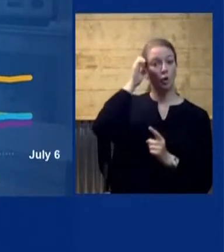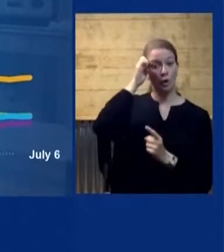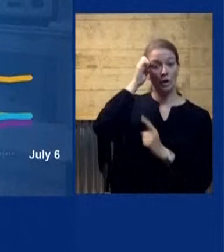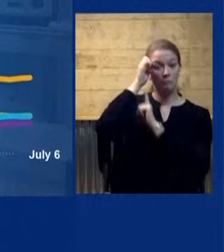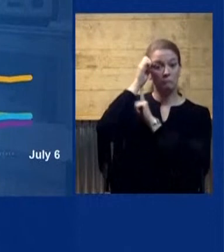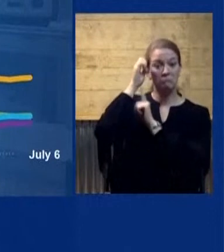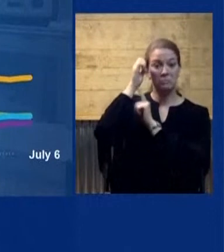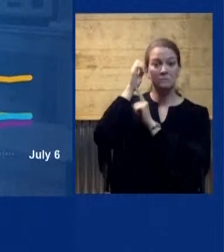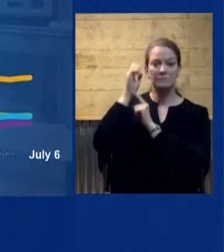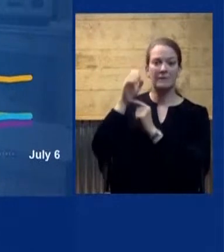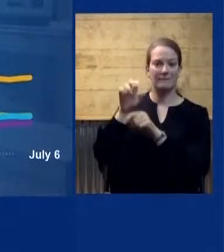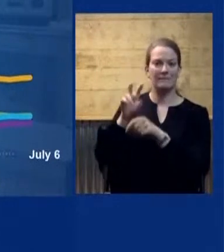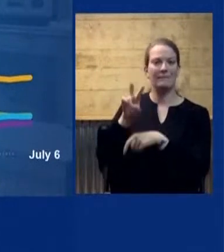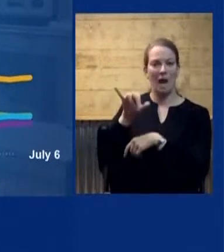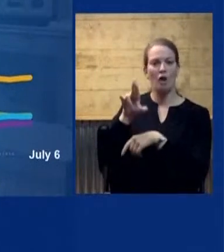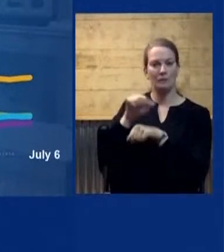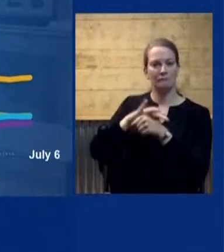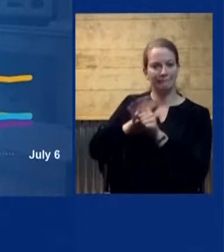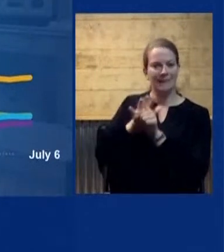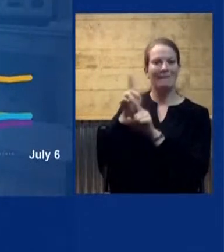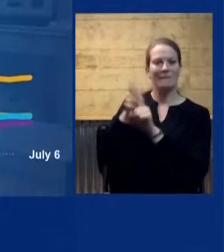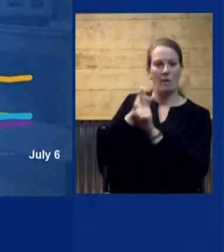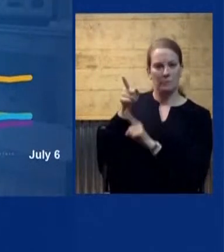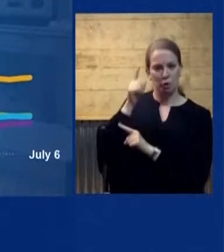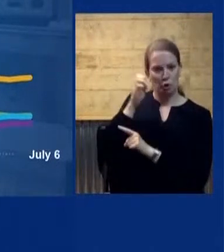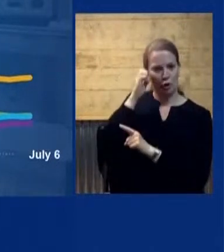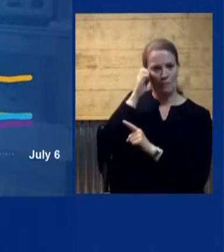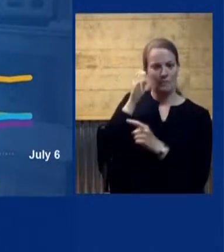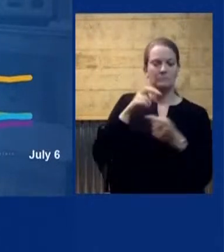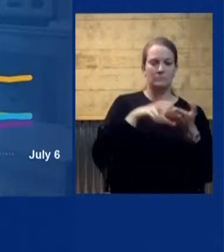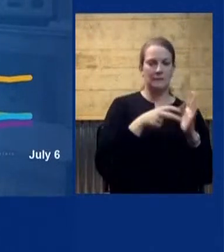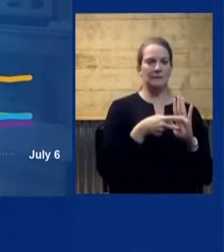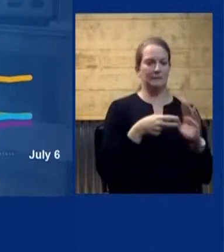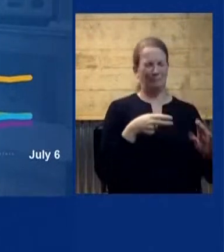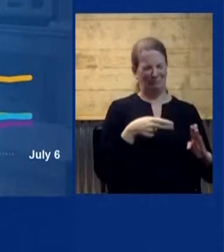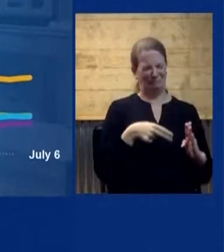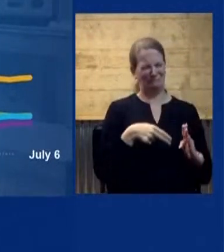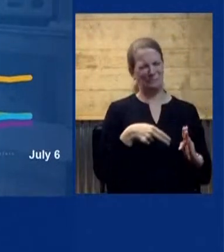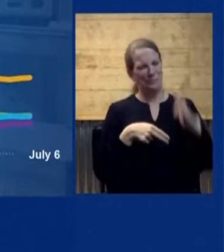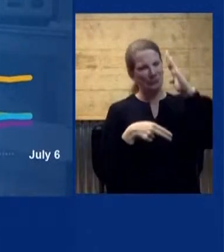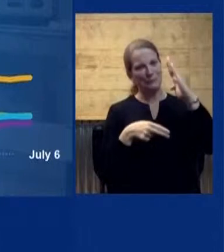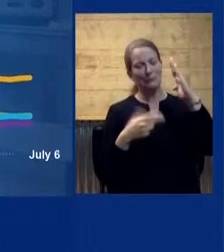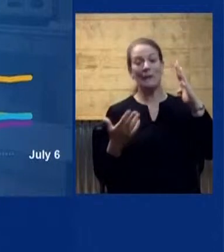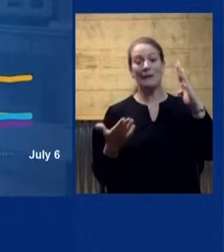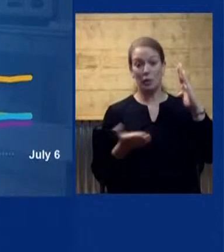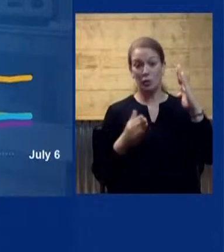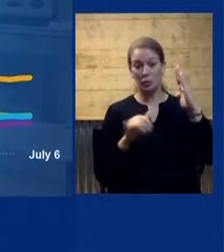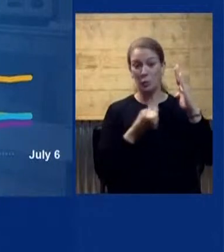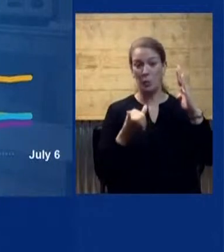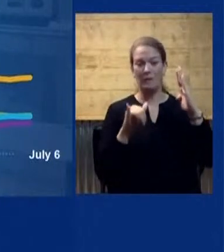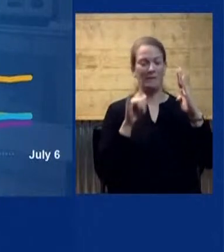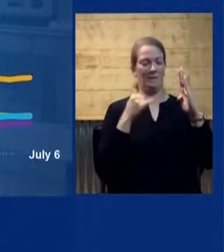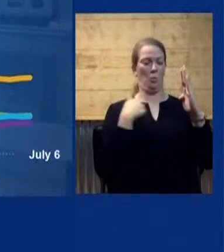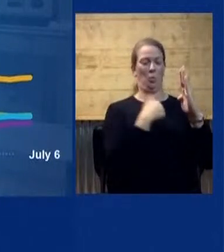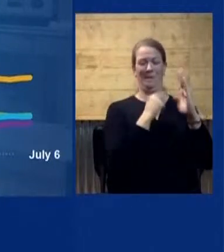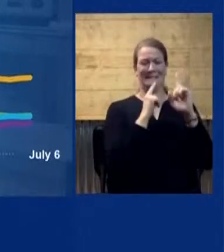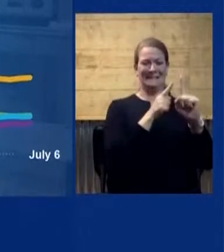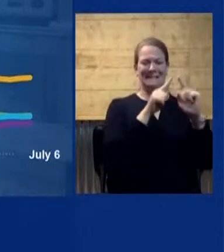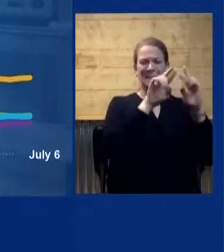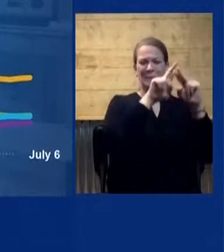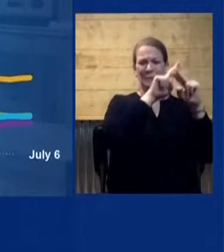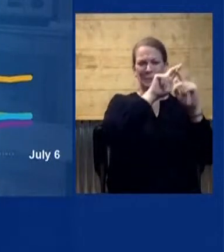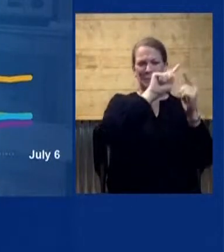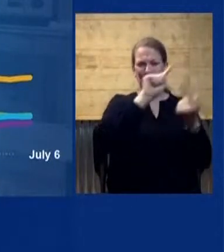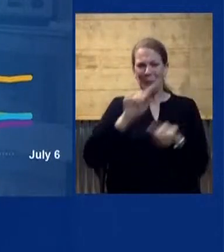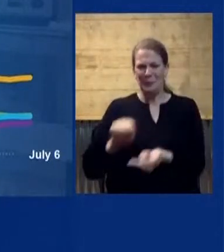told us, we had that initial spike. We had to get the spike down. Those other locations